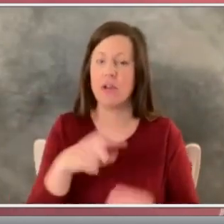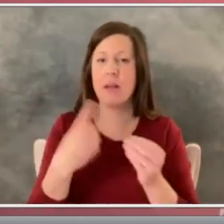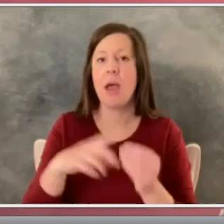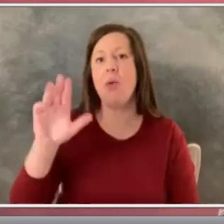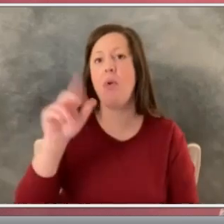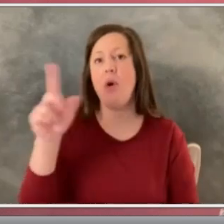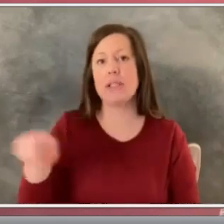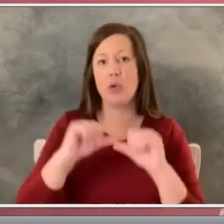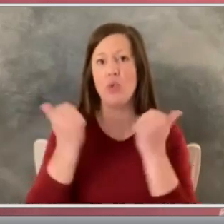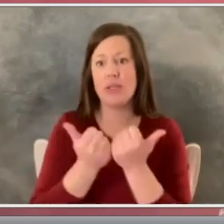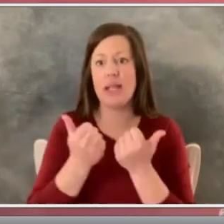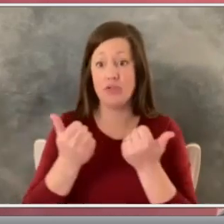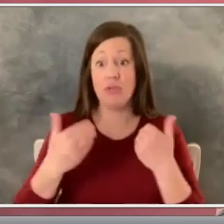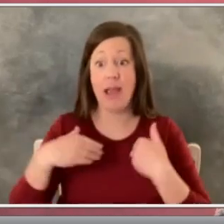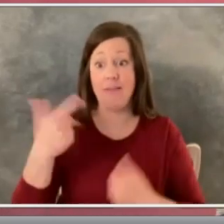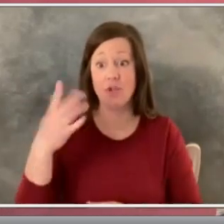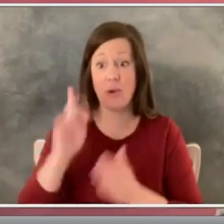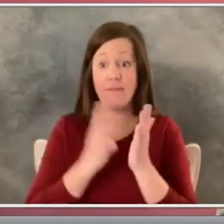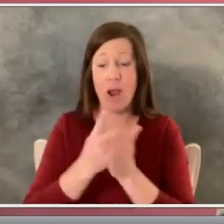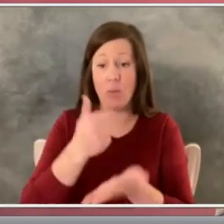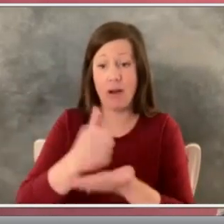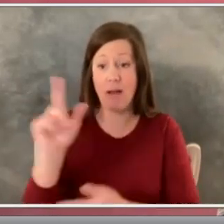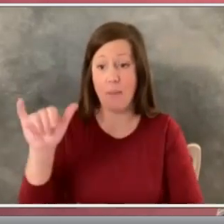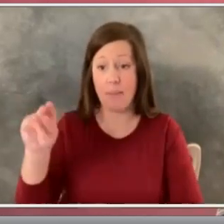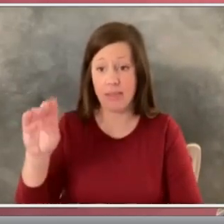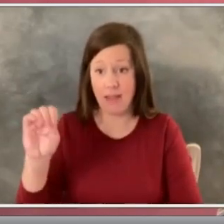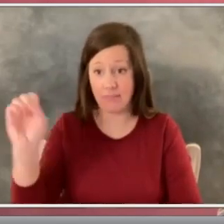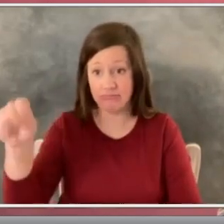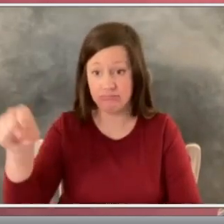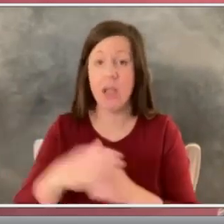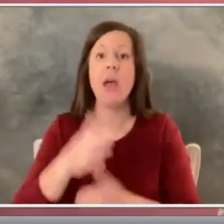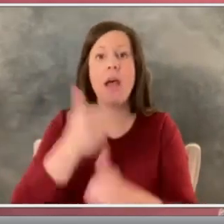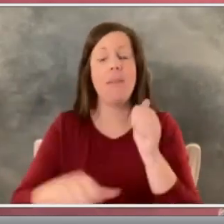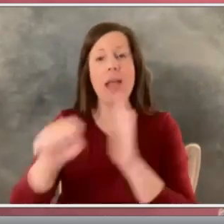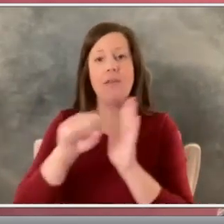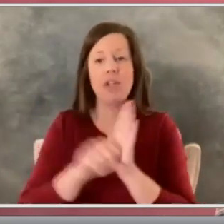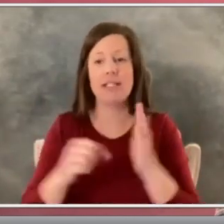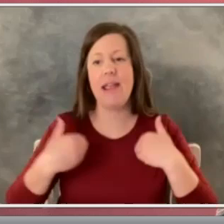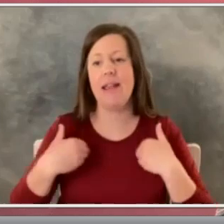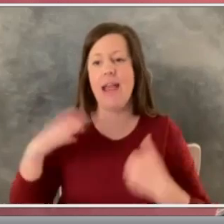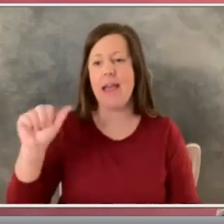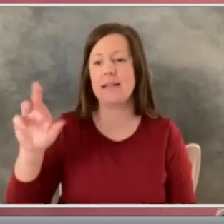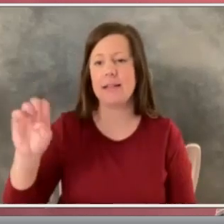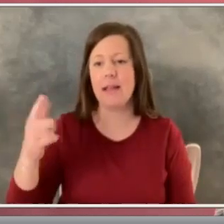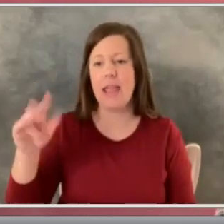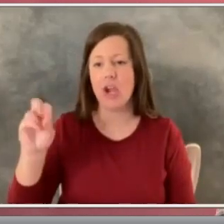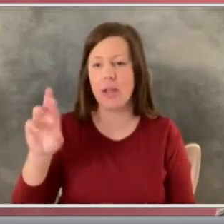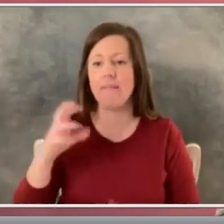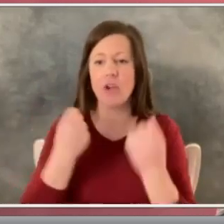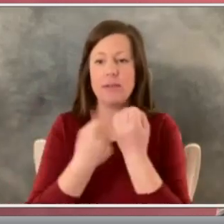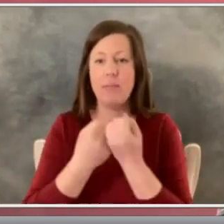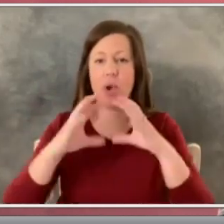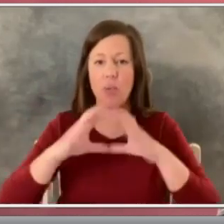is a 24-hour helpline there. Every state has caregiver support groups,